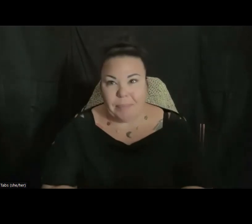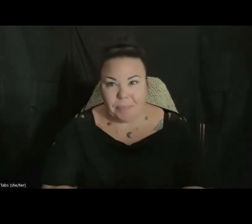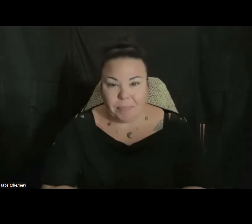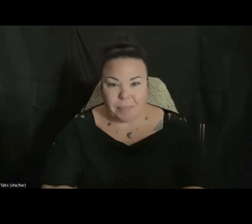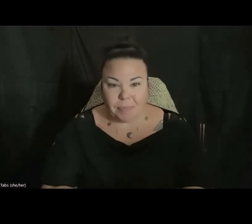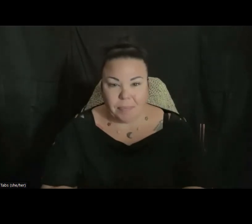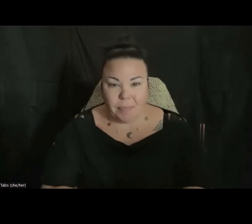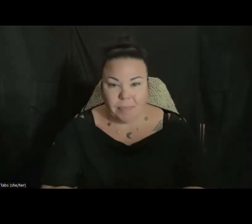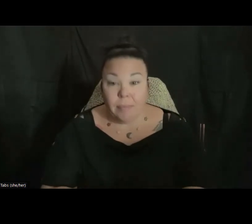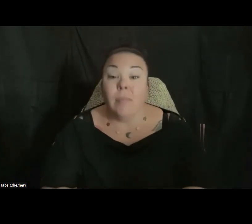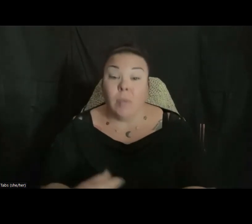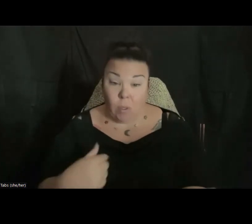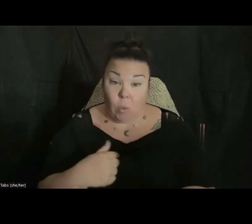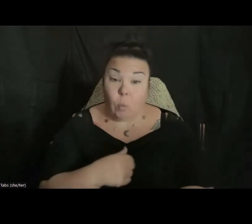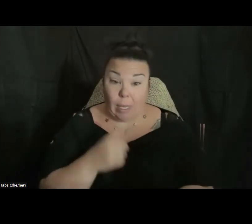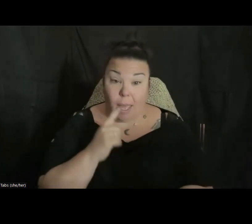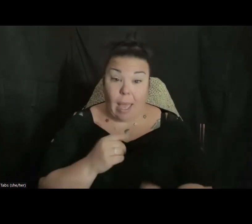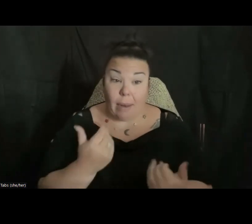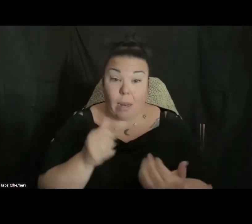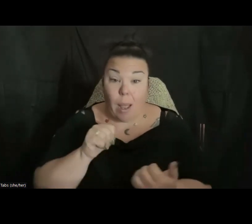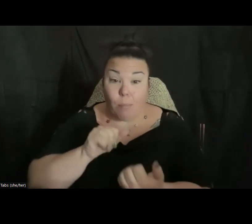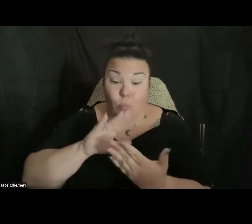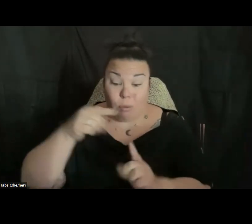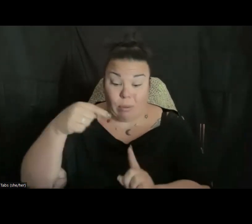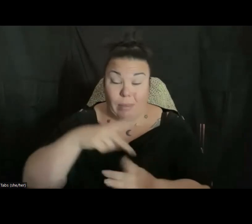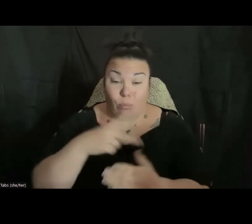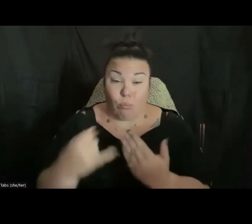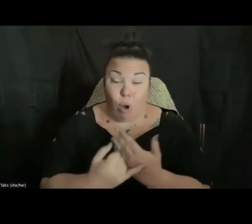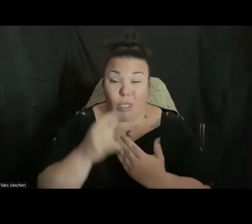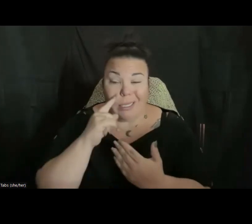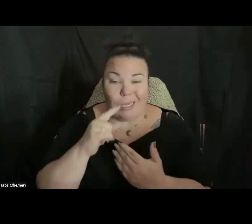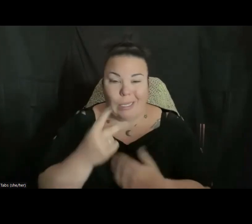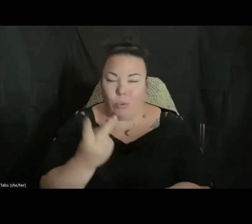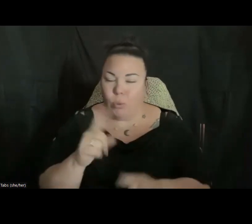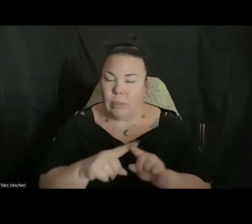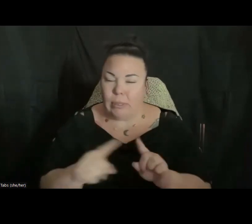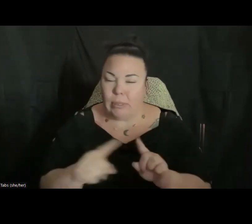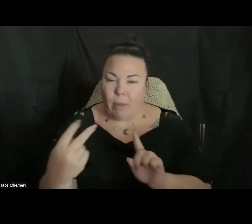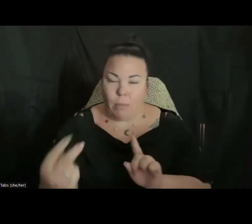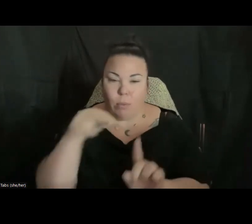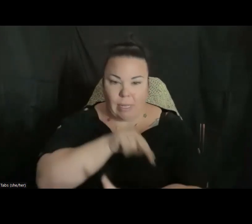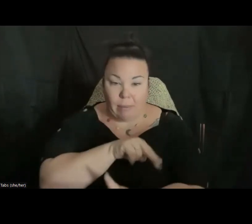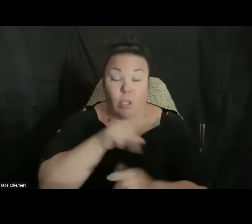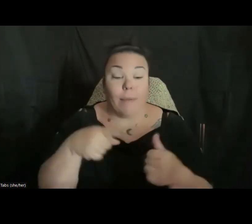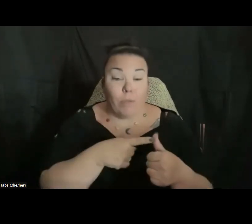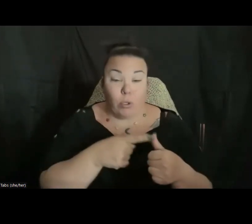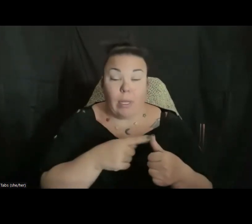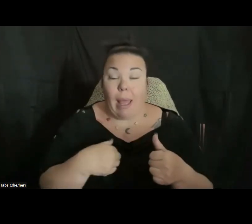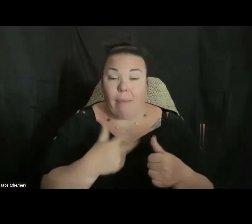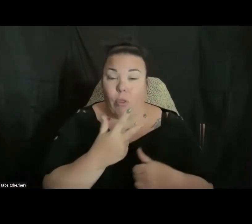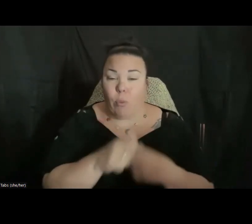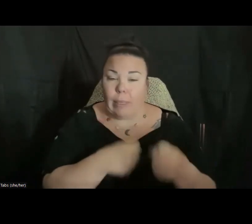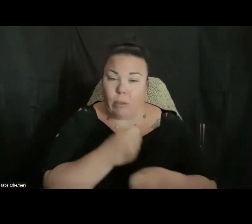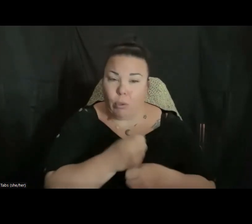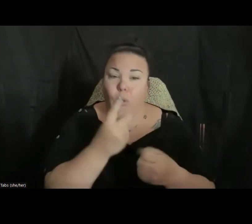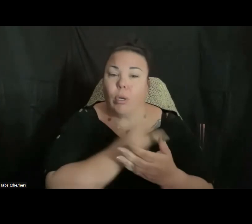And we approached this project really twofold. So the first piece of this project, we have a 3-year project to